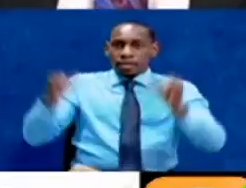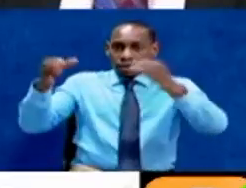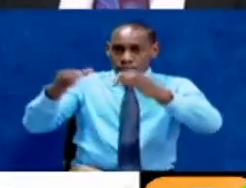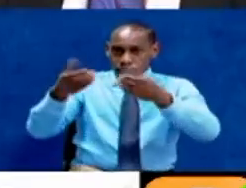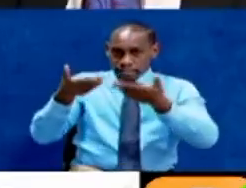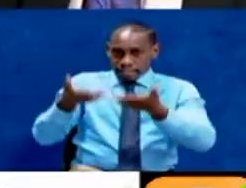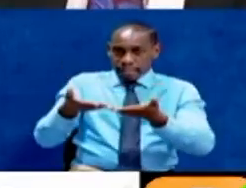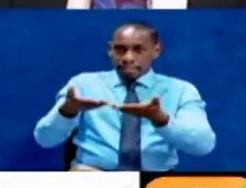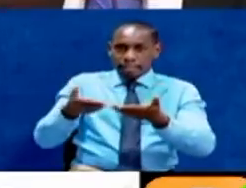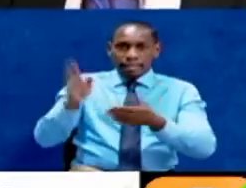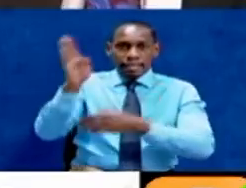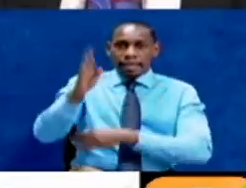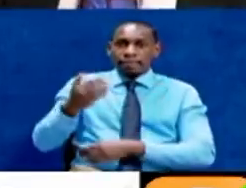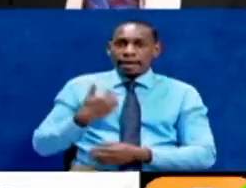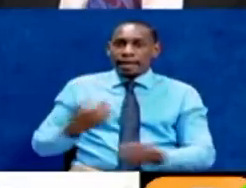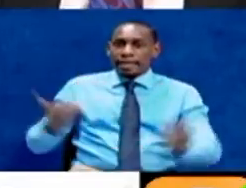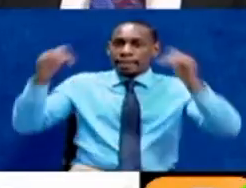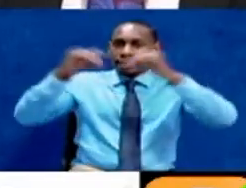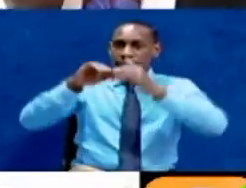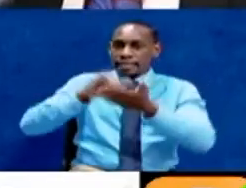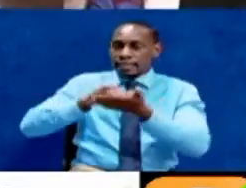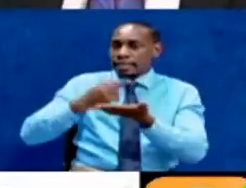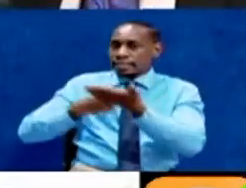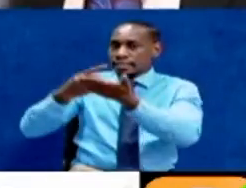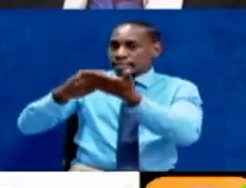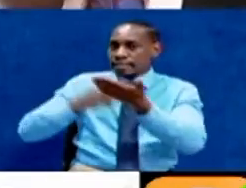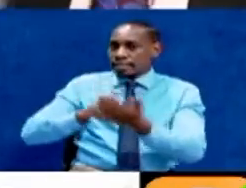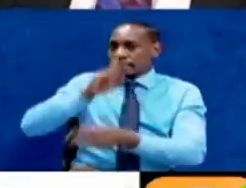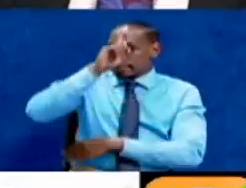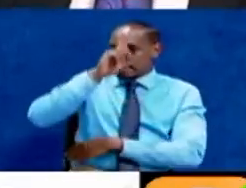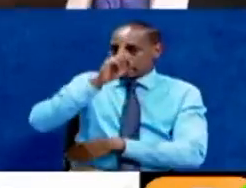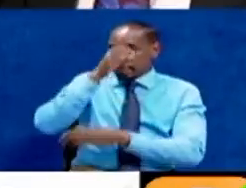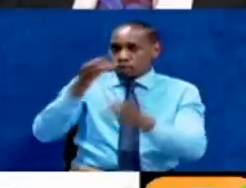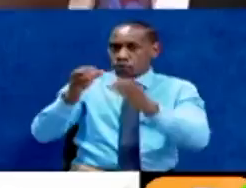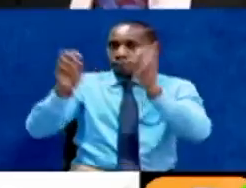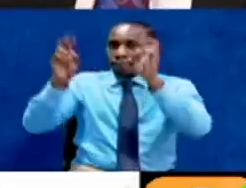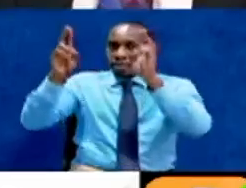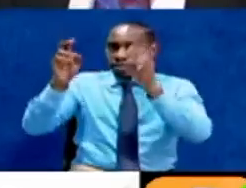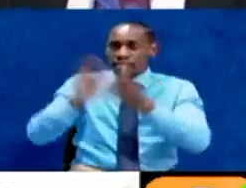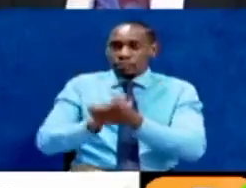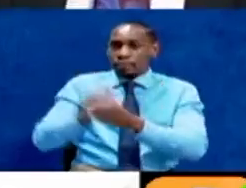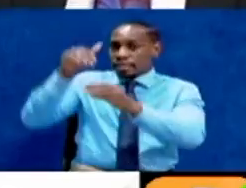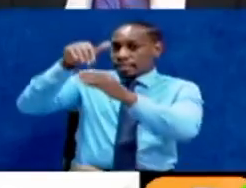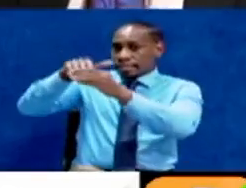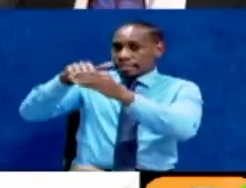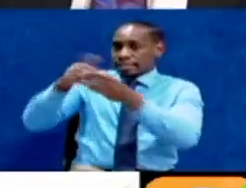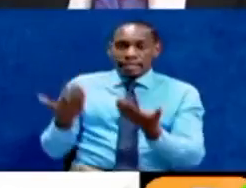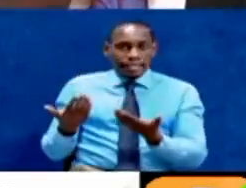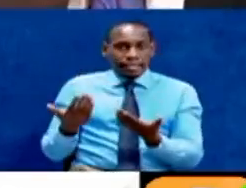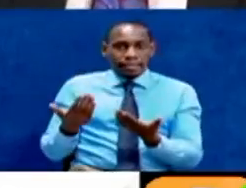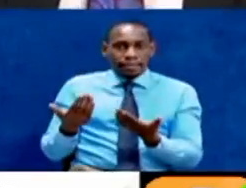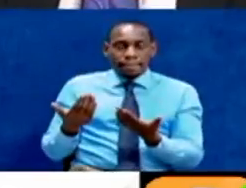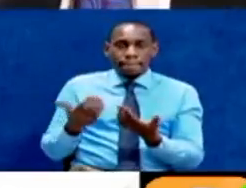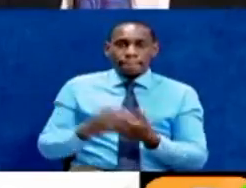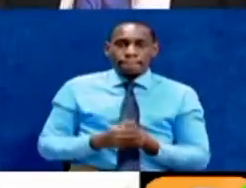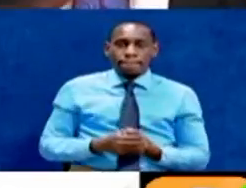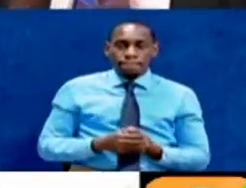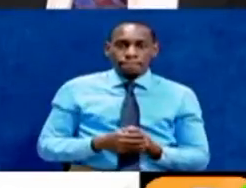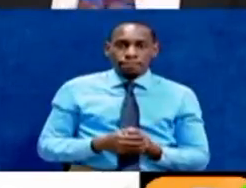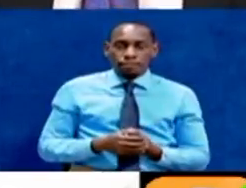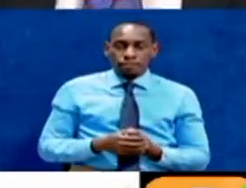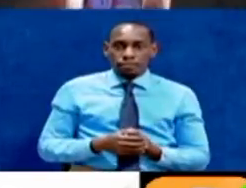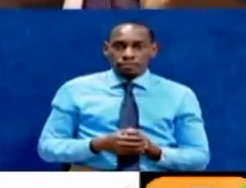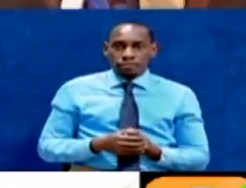we speak, we've never had a meeting where we have discussed serious party issues internally. Senator, where probably allow me to